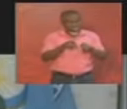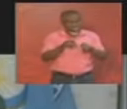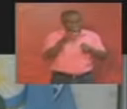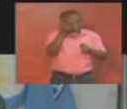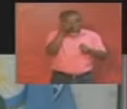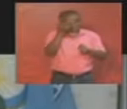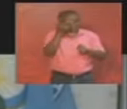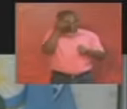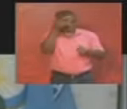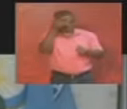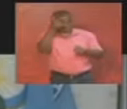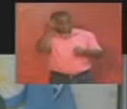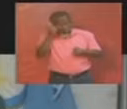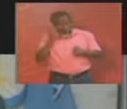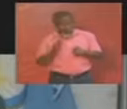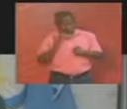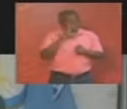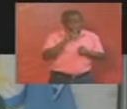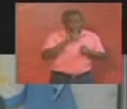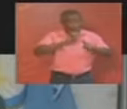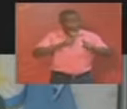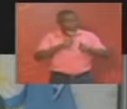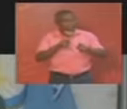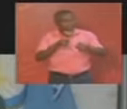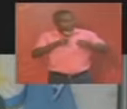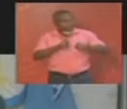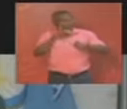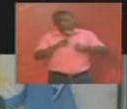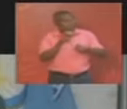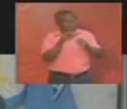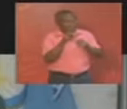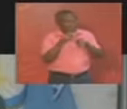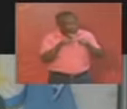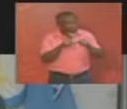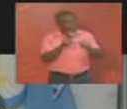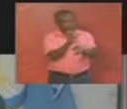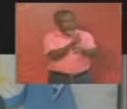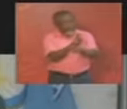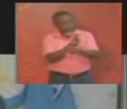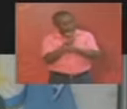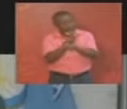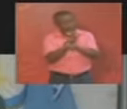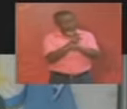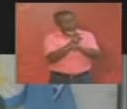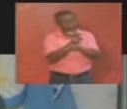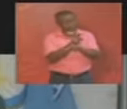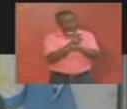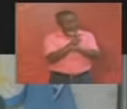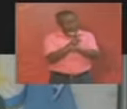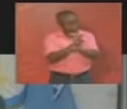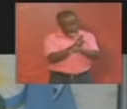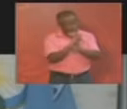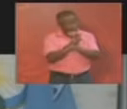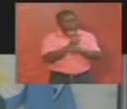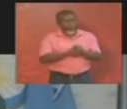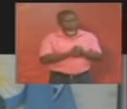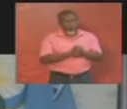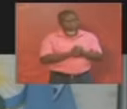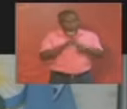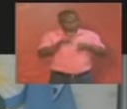is still circulating within our community. So these persons had no travel history to Trinidad. The resident